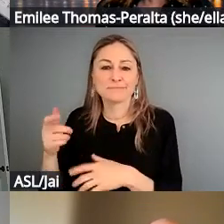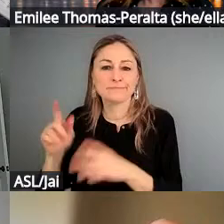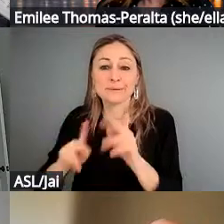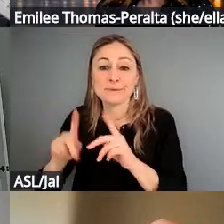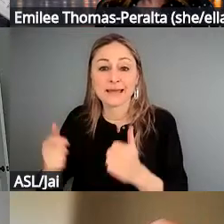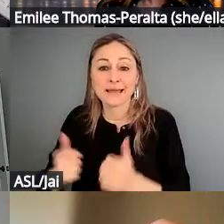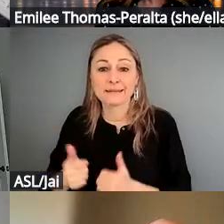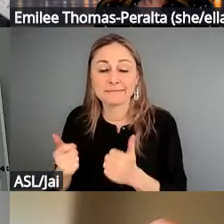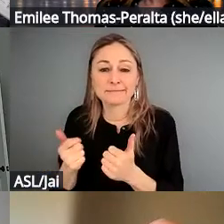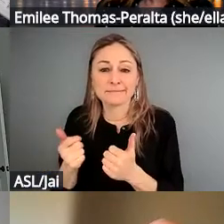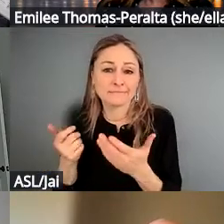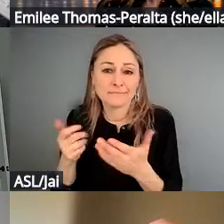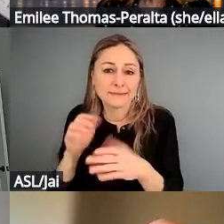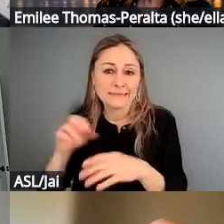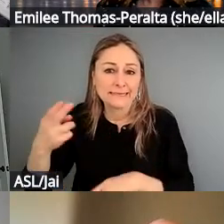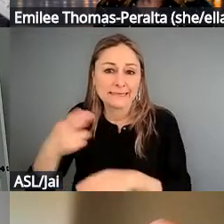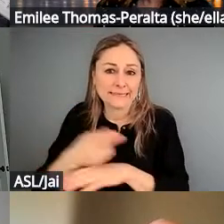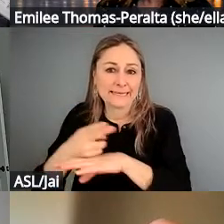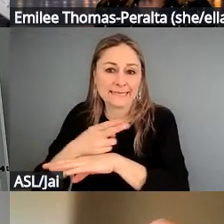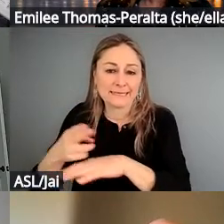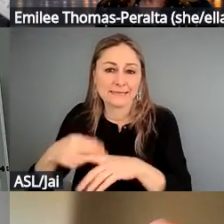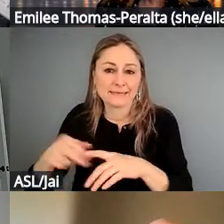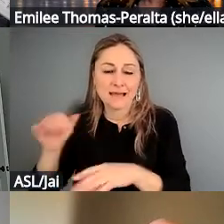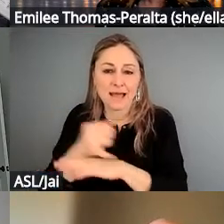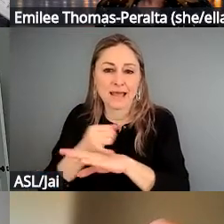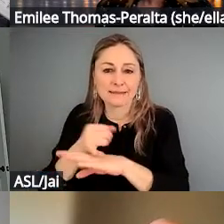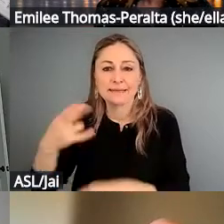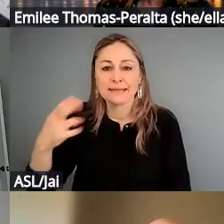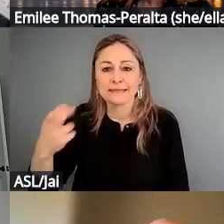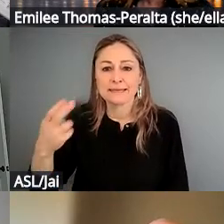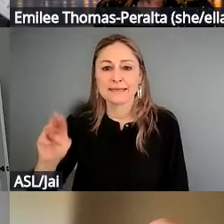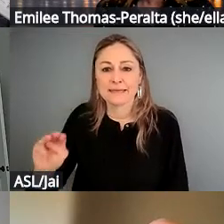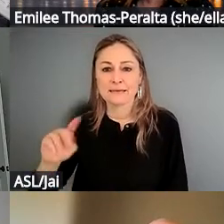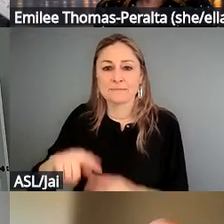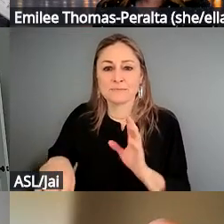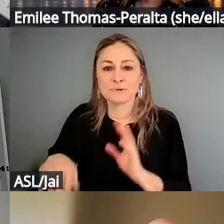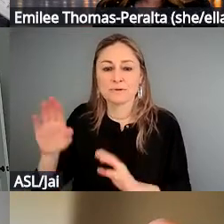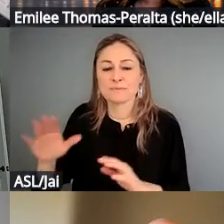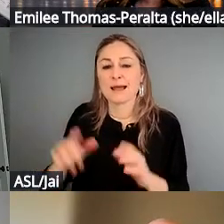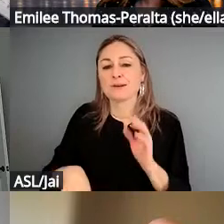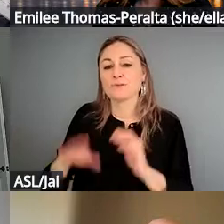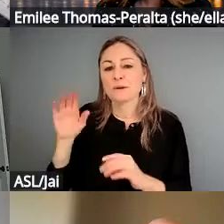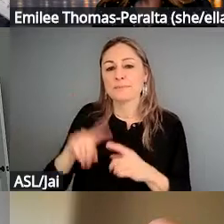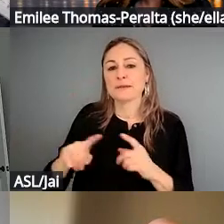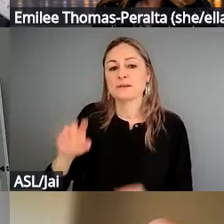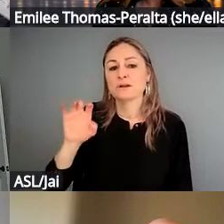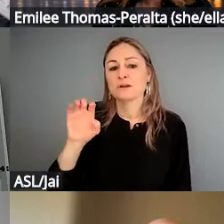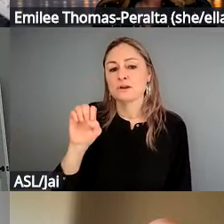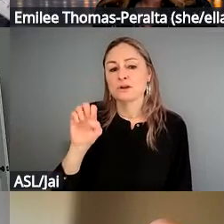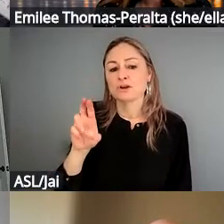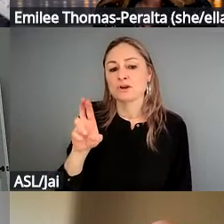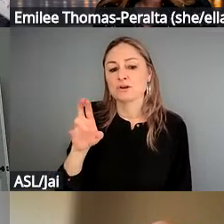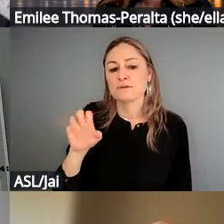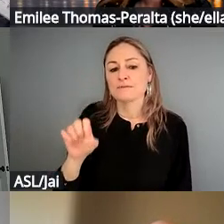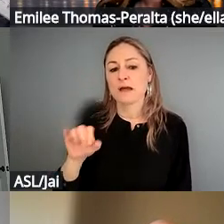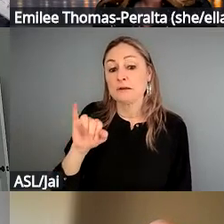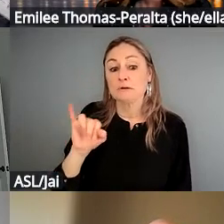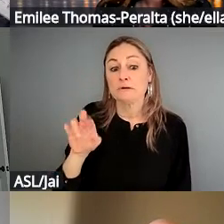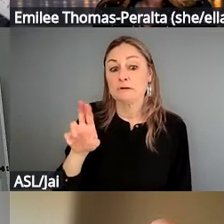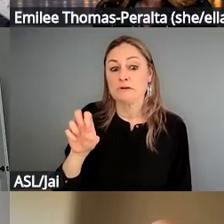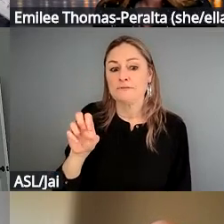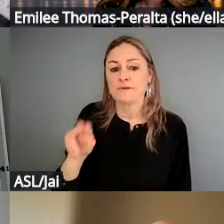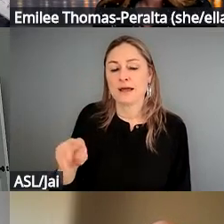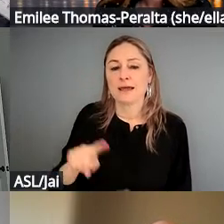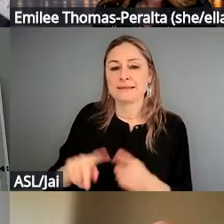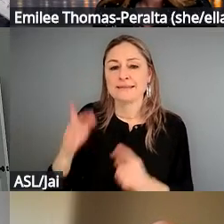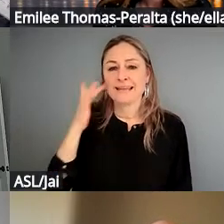Hayden Island. He, him pronouns. I grew up in Irvine, California, not too far from where Anthony grew up. The beach was awesome, but